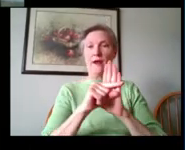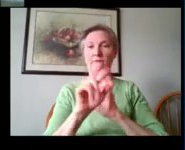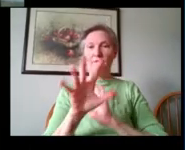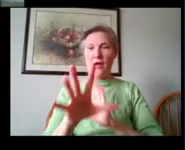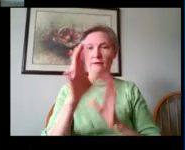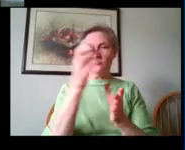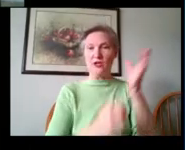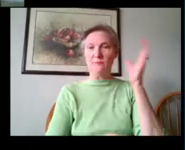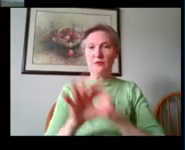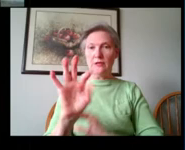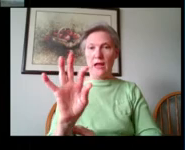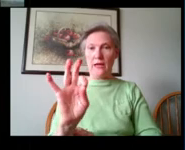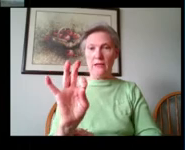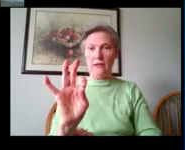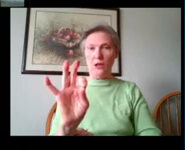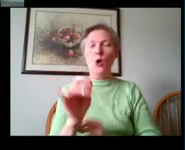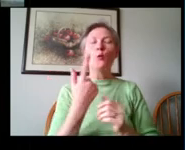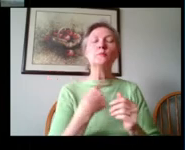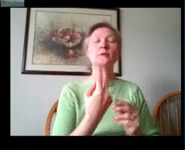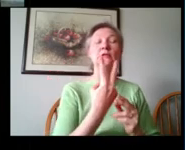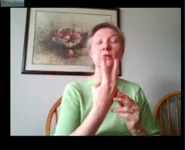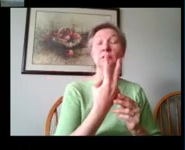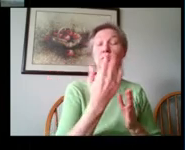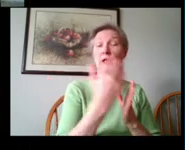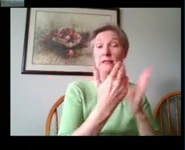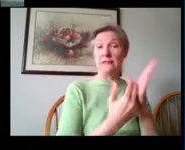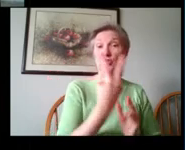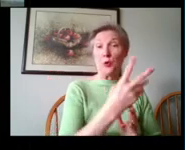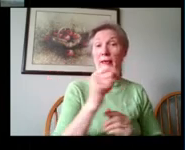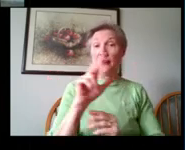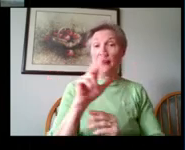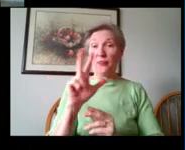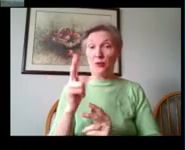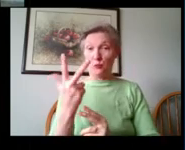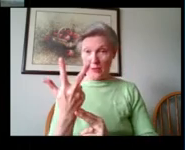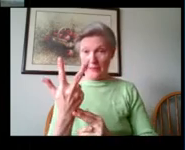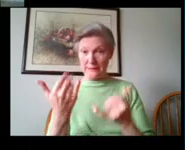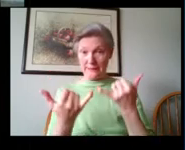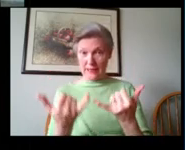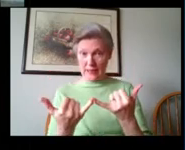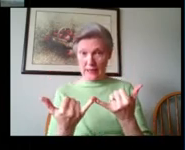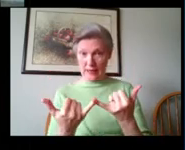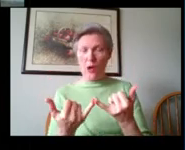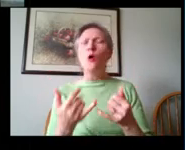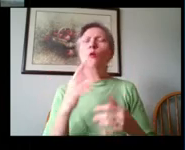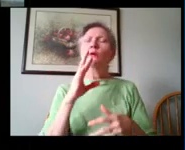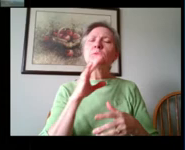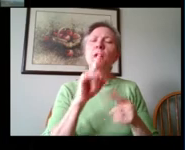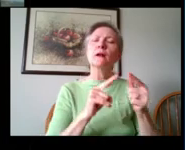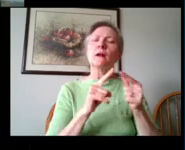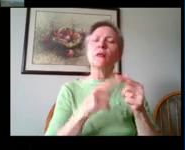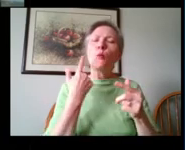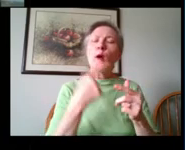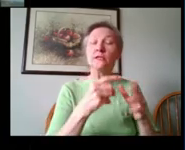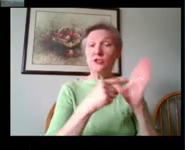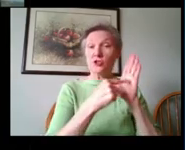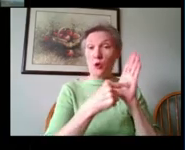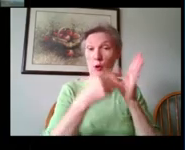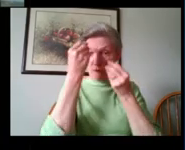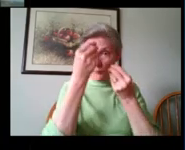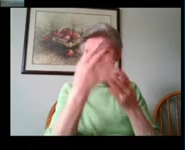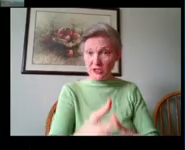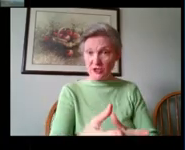doing lessons 2 and 3 today. So we're going to start talking about another way to visually represent our data. And